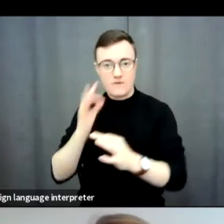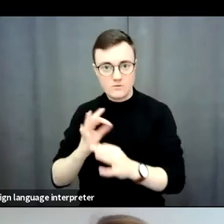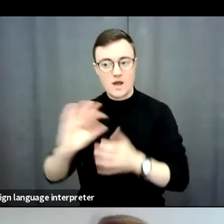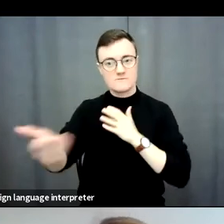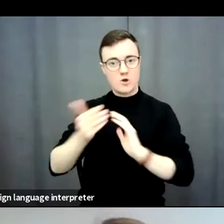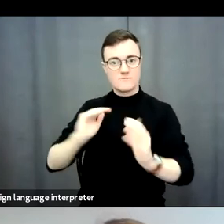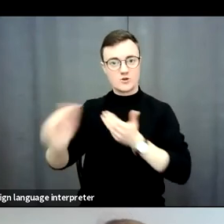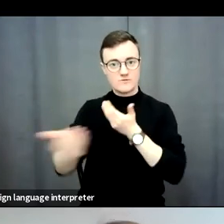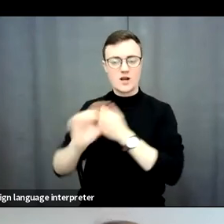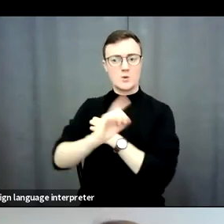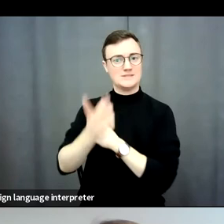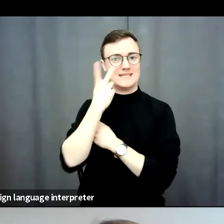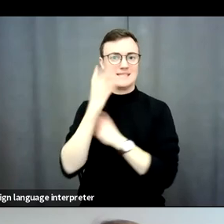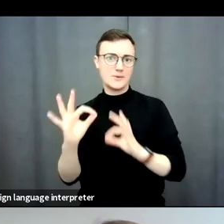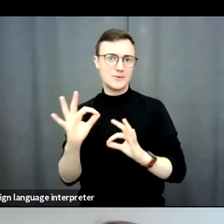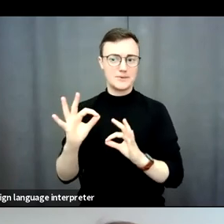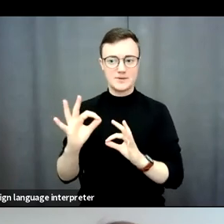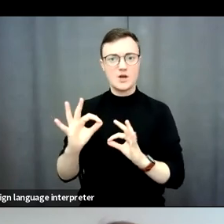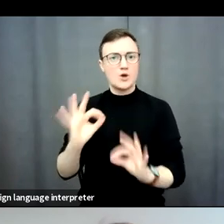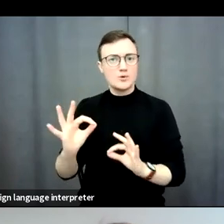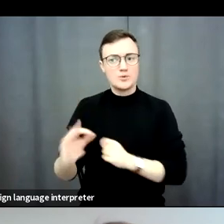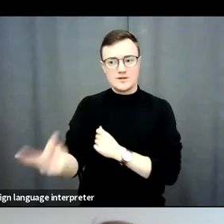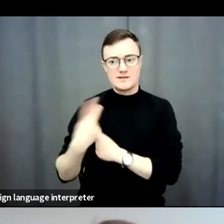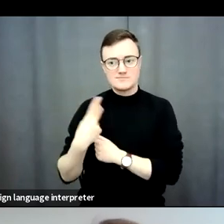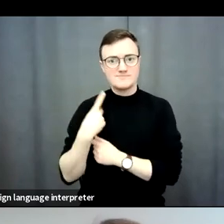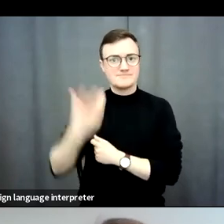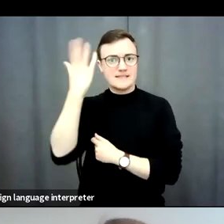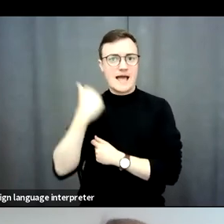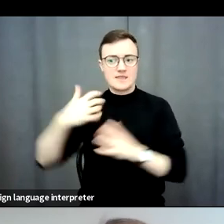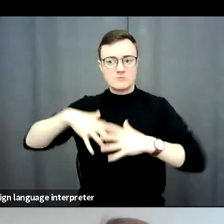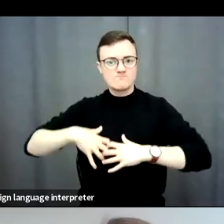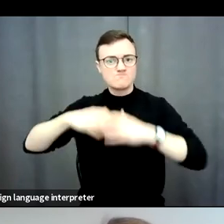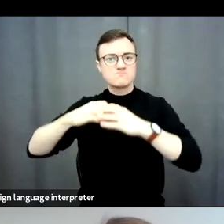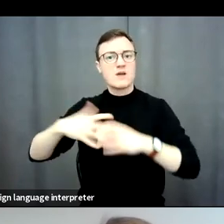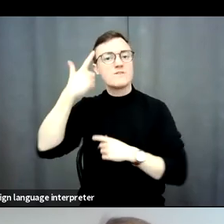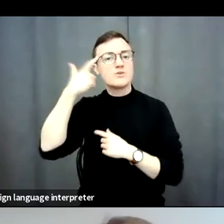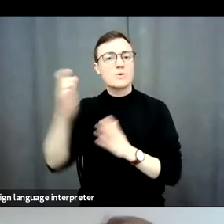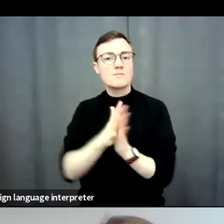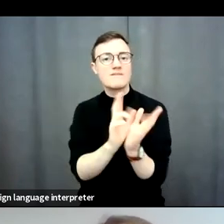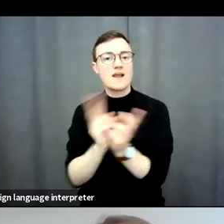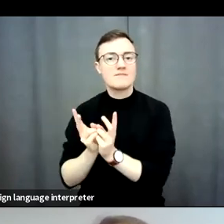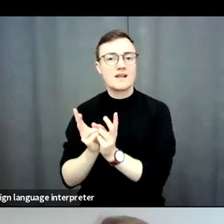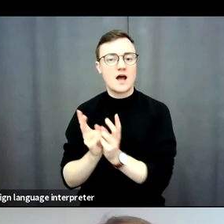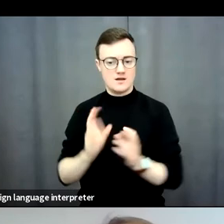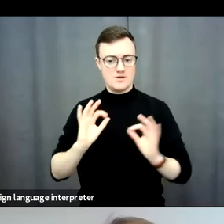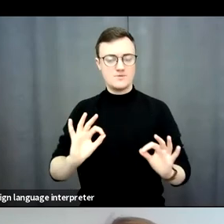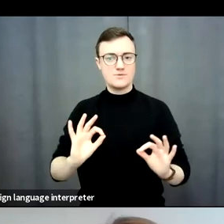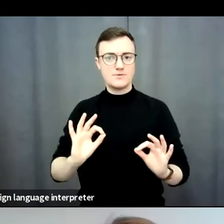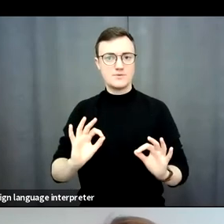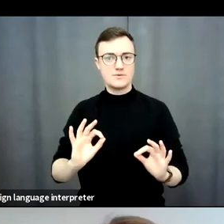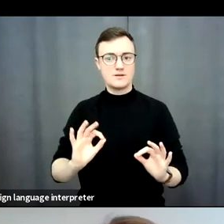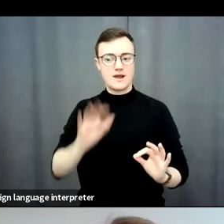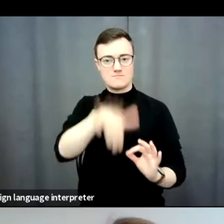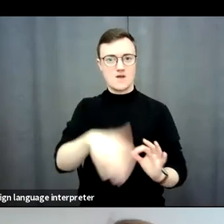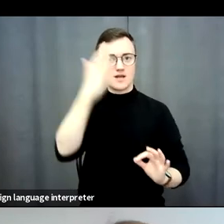go? What is it that builds trust? How do we open up? How can we get little Hugo to share with us his thoughts